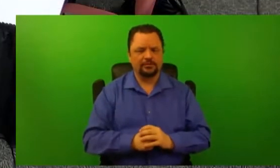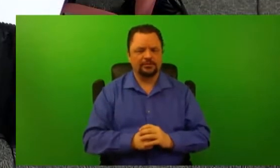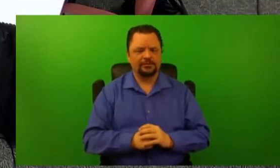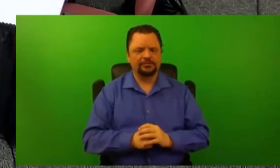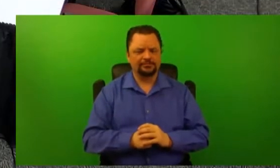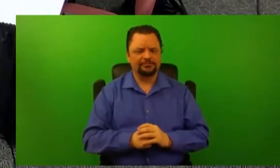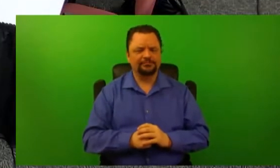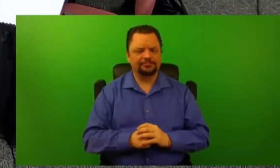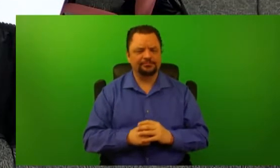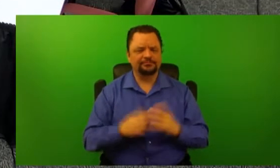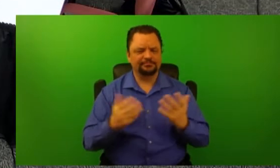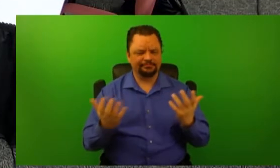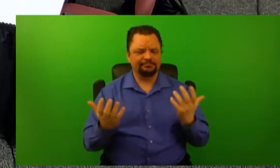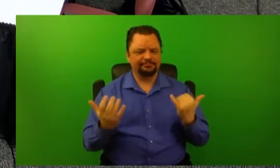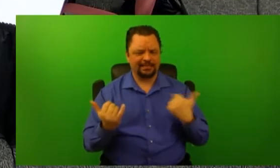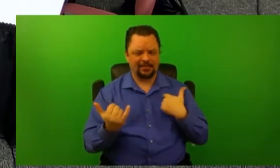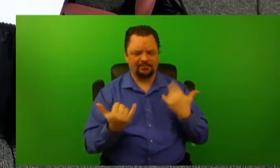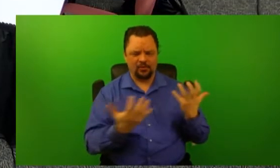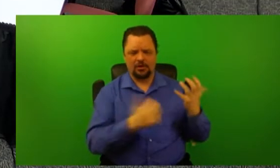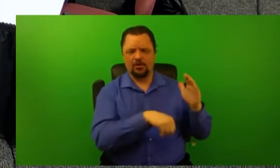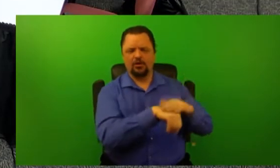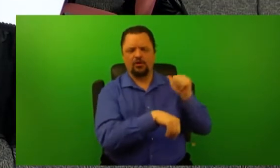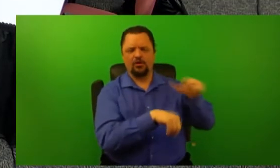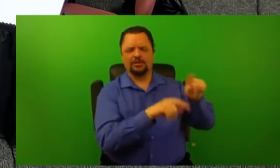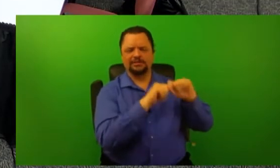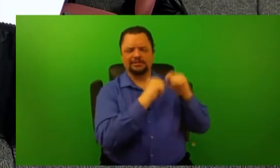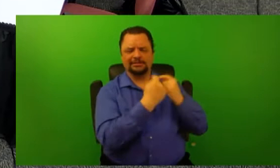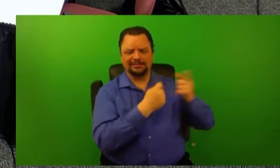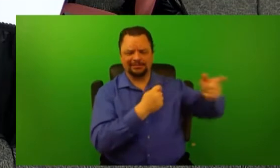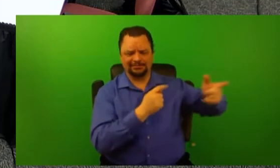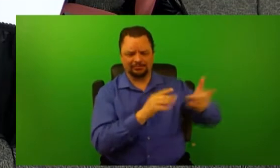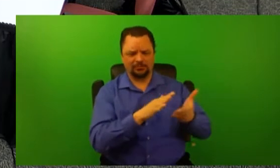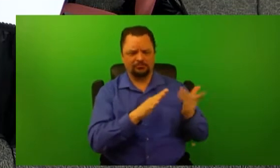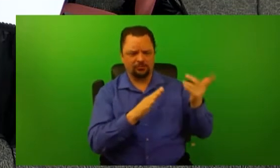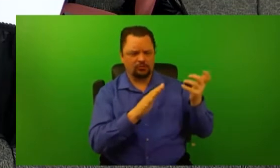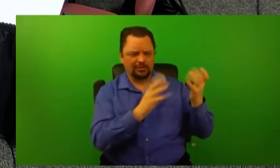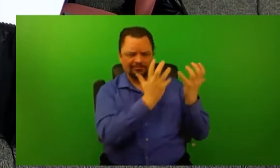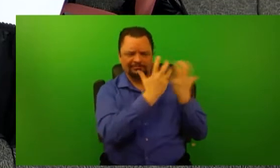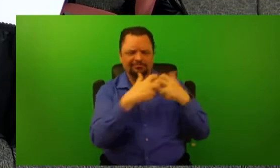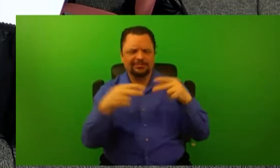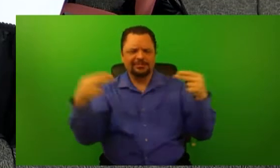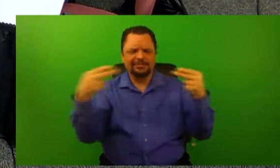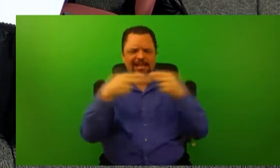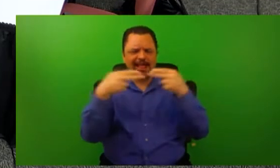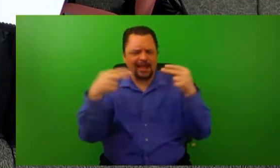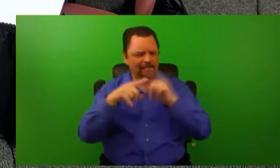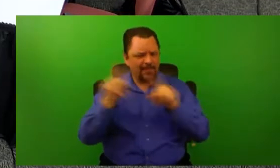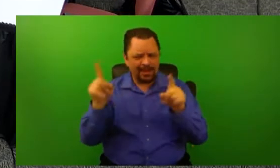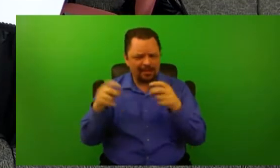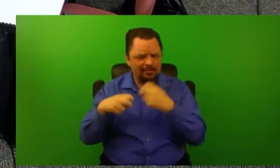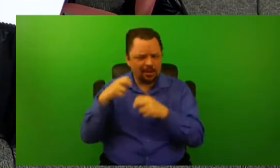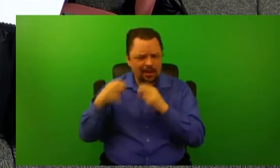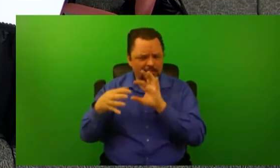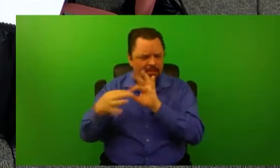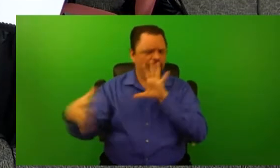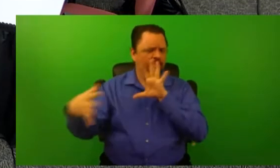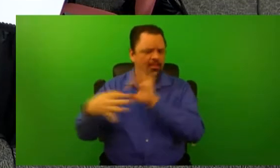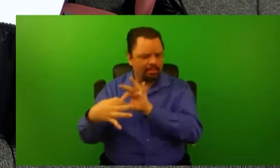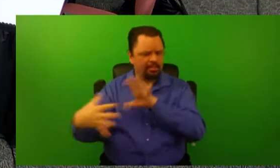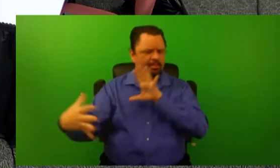Hi, Samantha. I am on Teams. I'm running the slides and I'm not in the room with them, but I think they're having some connectivity issues still,